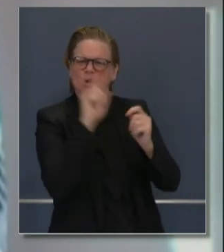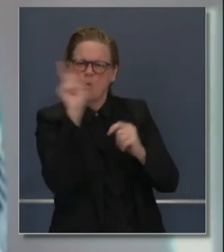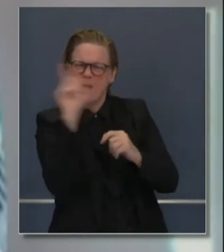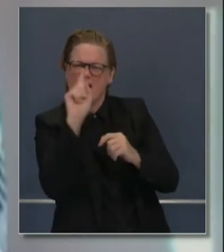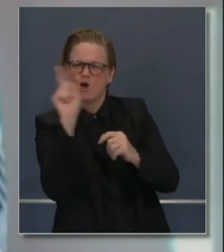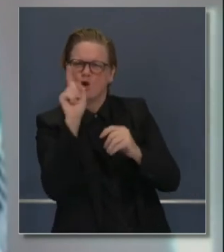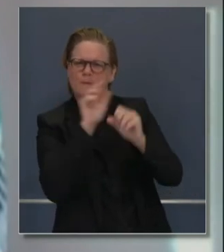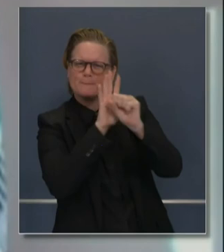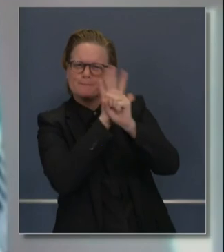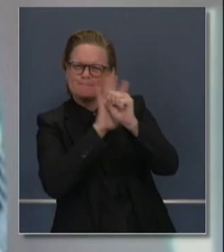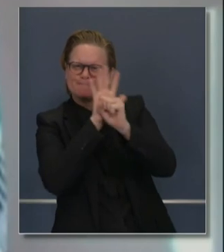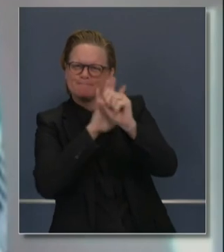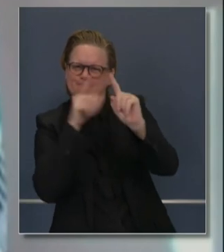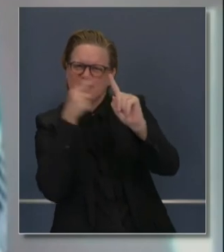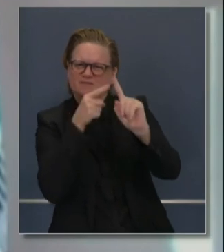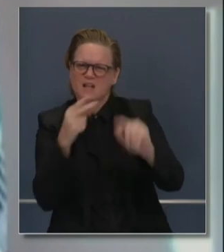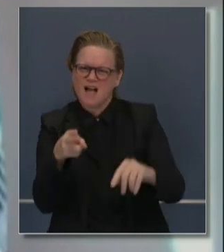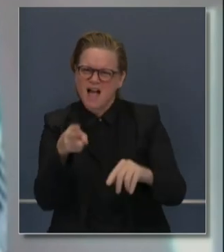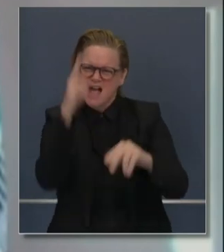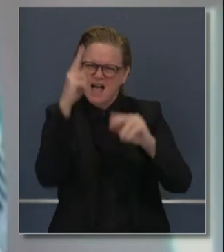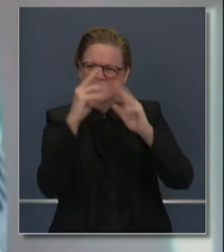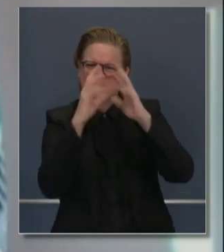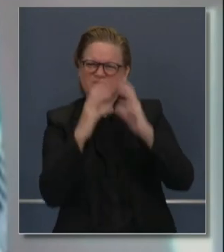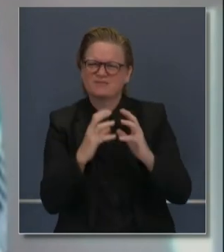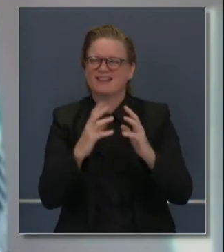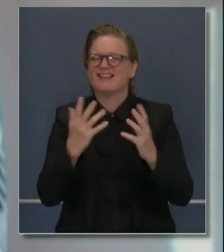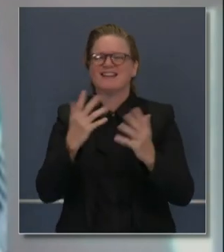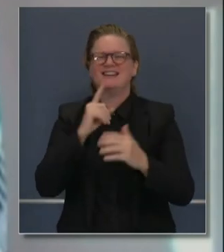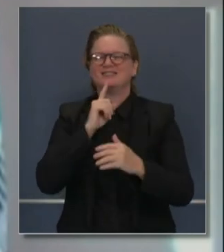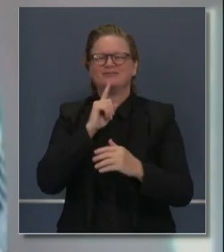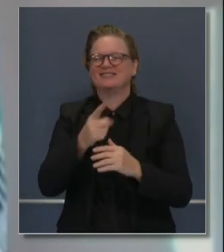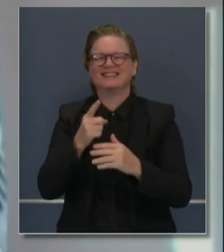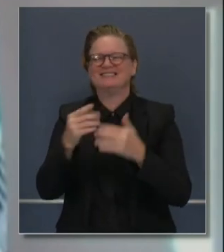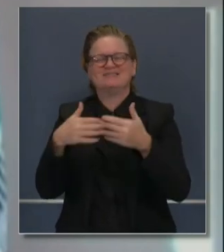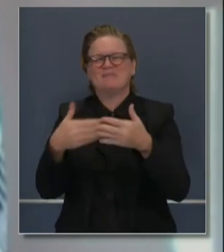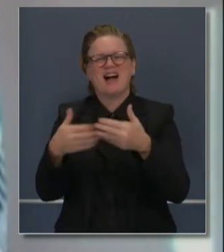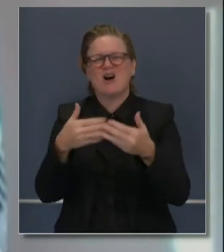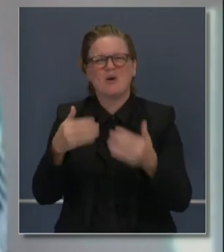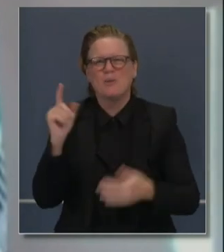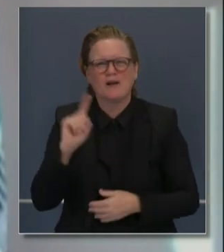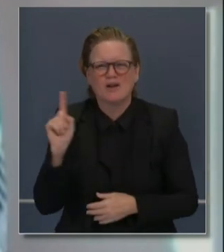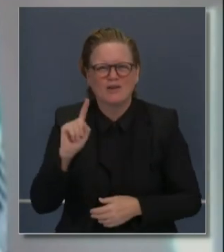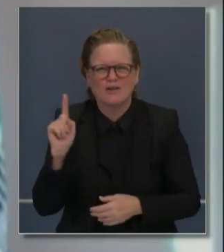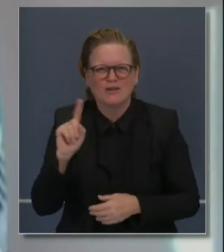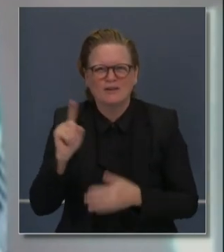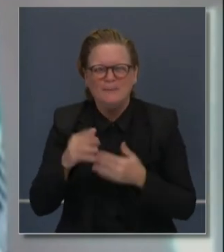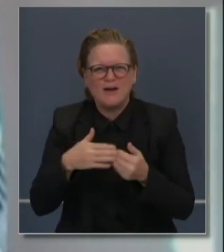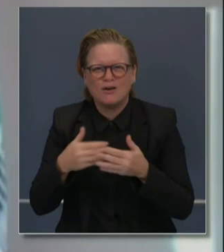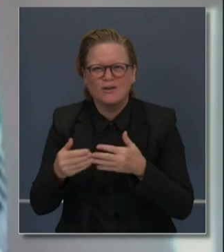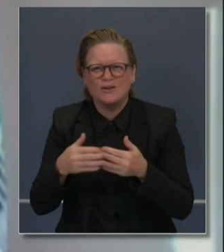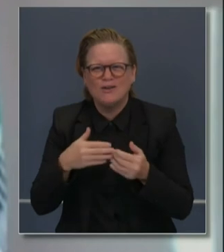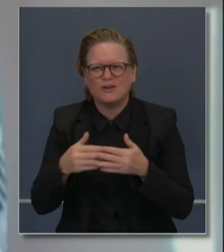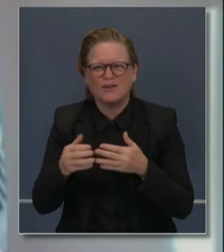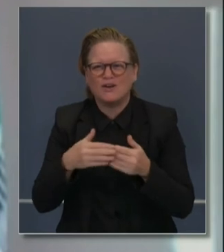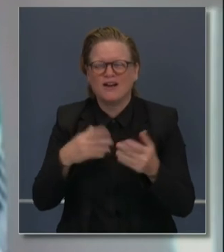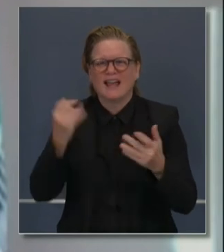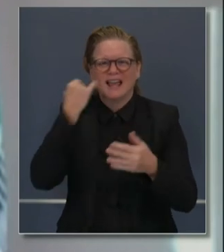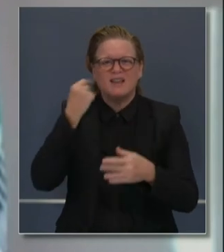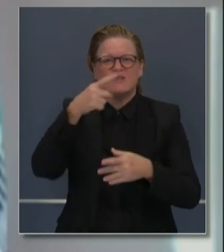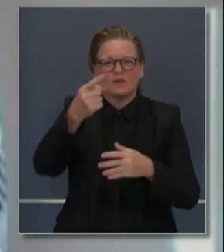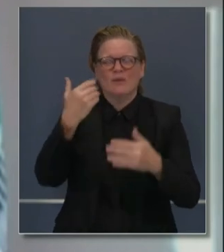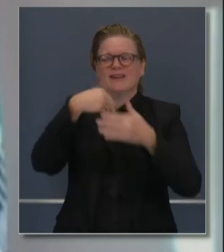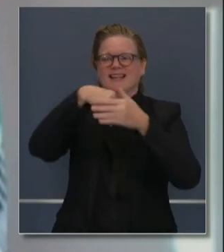it's happening in our communities first and foremost. So the minute you walk in the door of any entity indoors, the chance